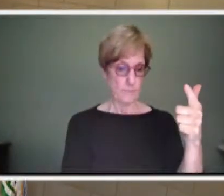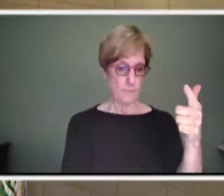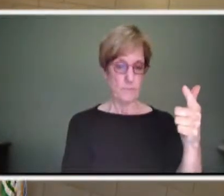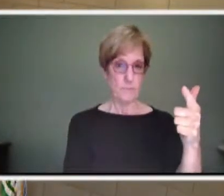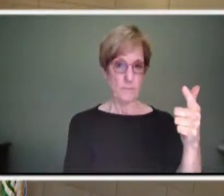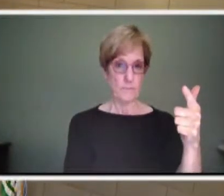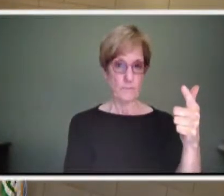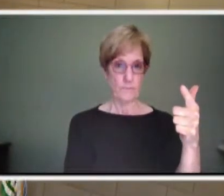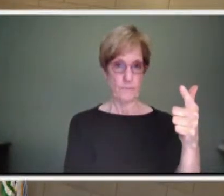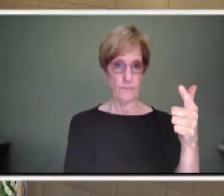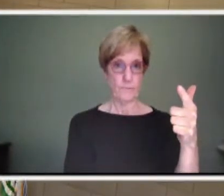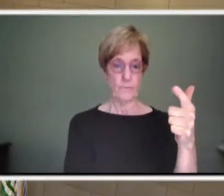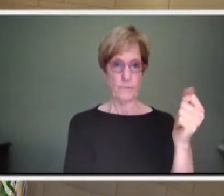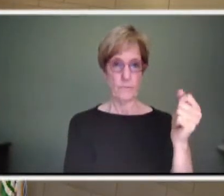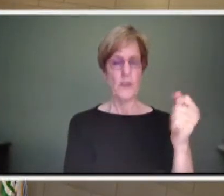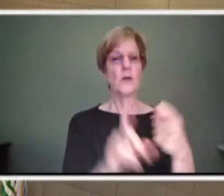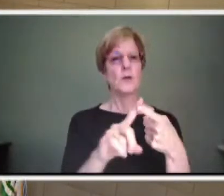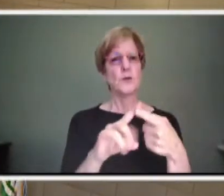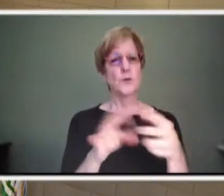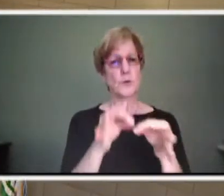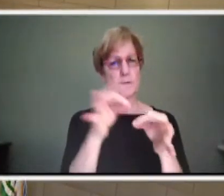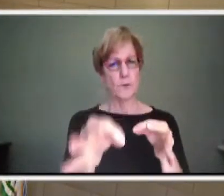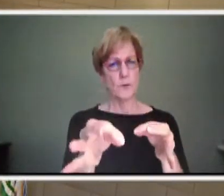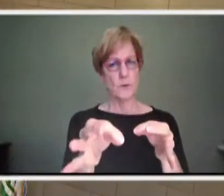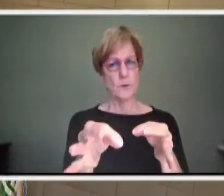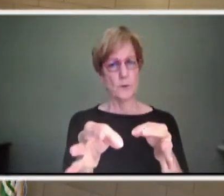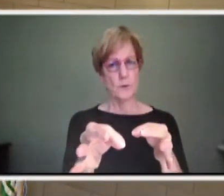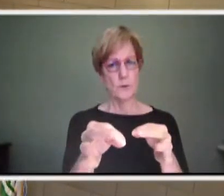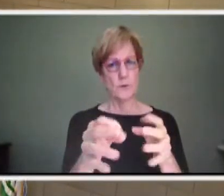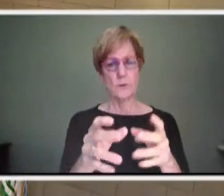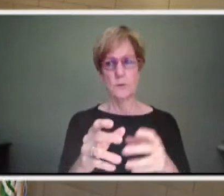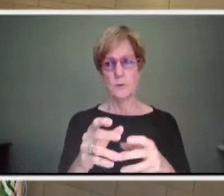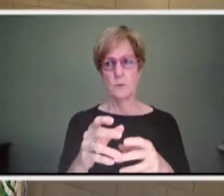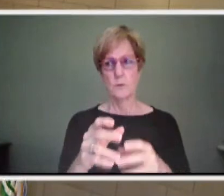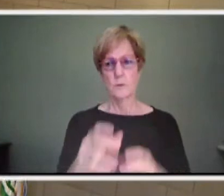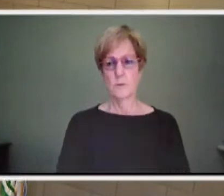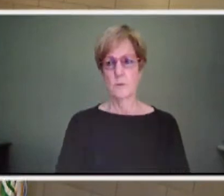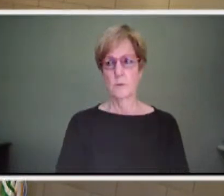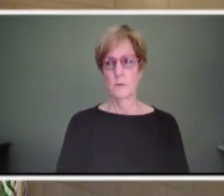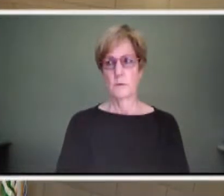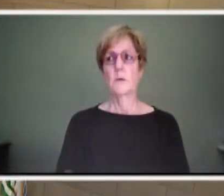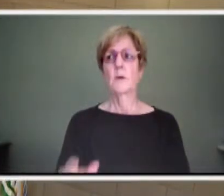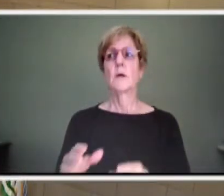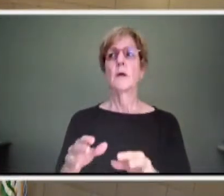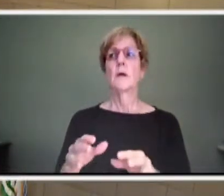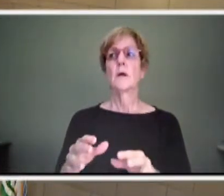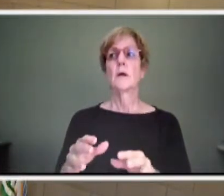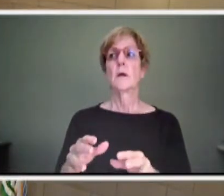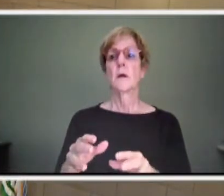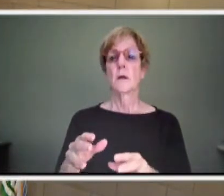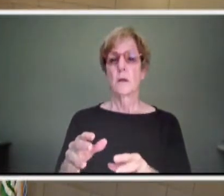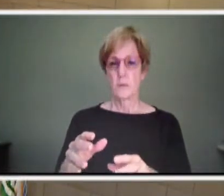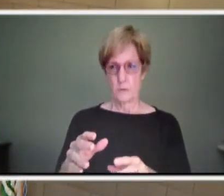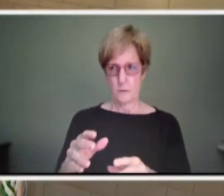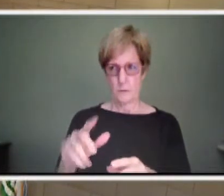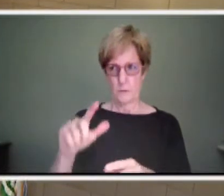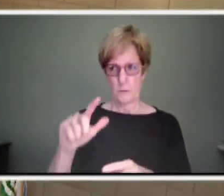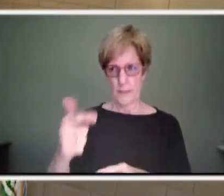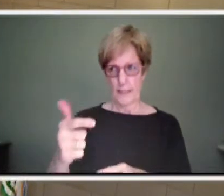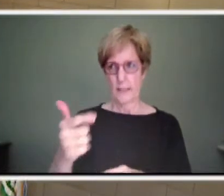defer. Same We have a reason. motion to Same defer. council member. That has been made and seconded. Do we have